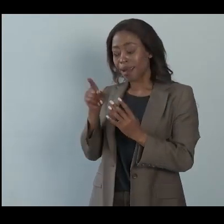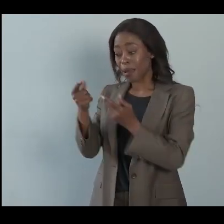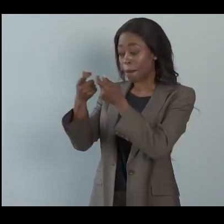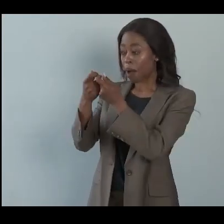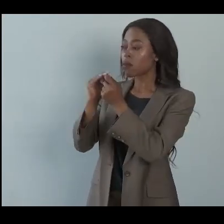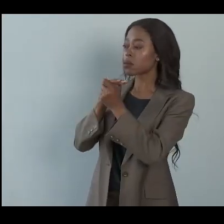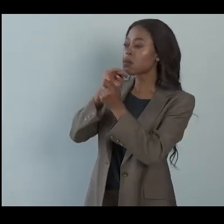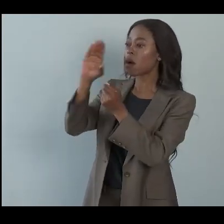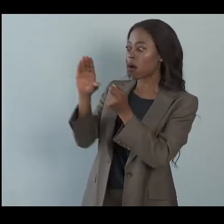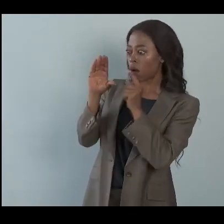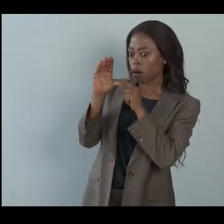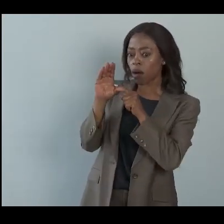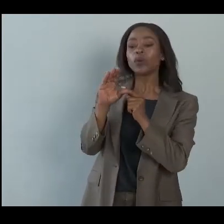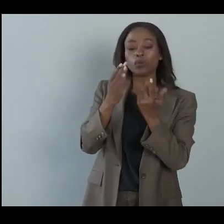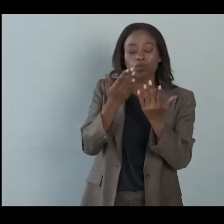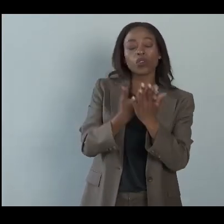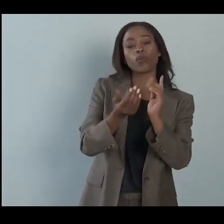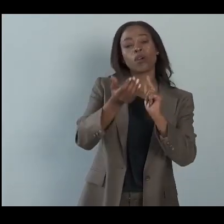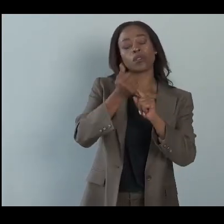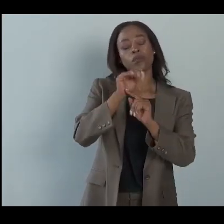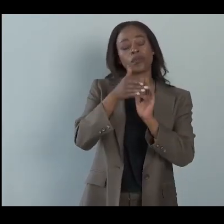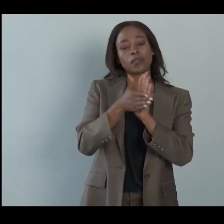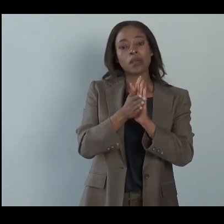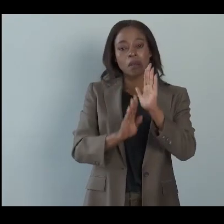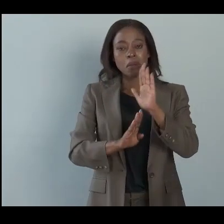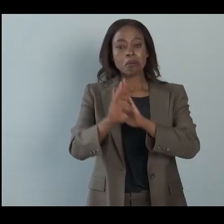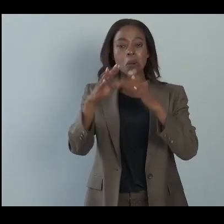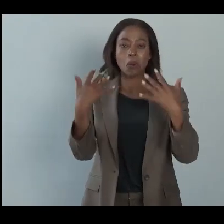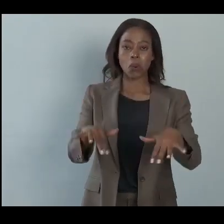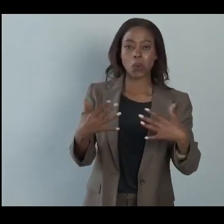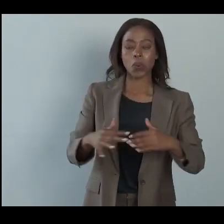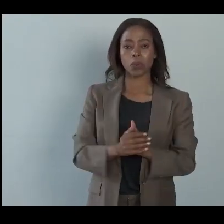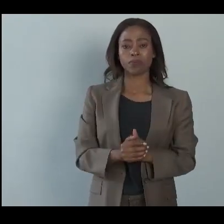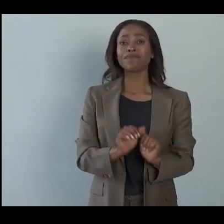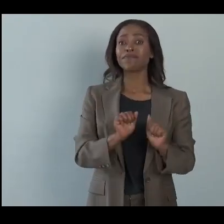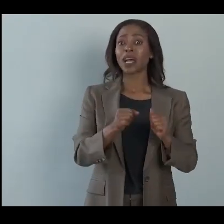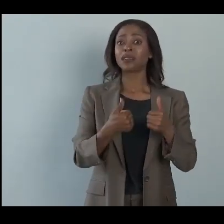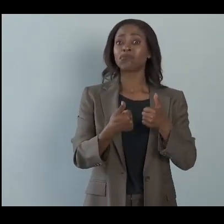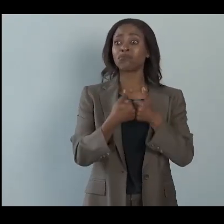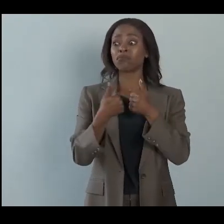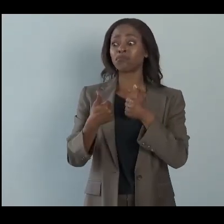into the next phase of our journey, namely accelerated growth. Despite the challenges in the South